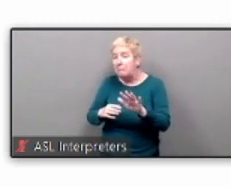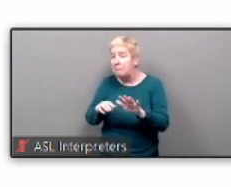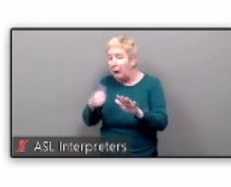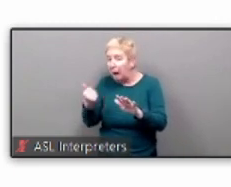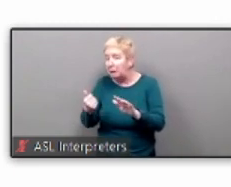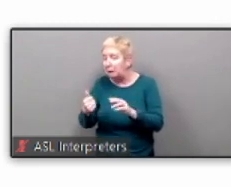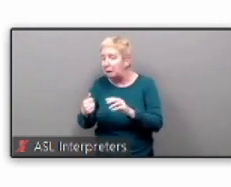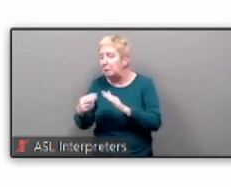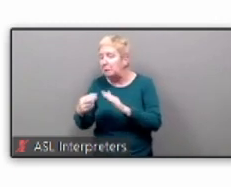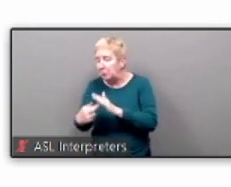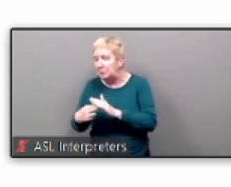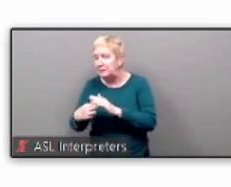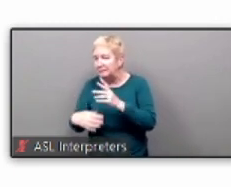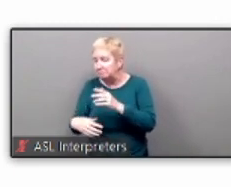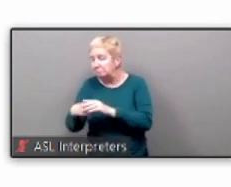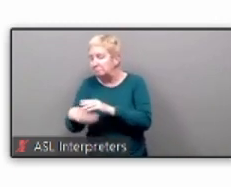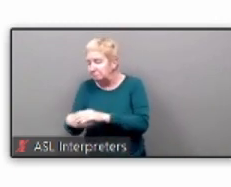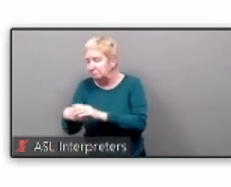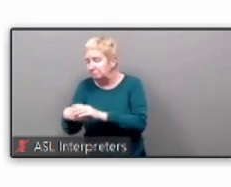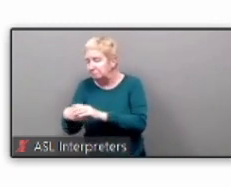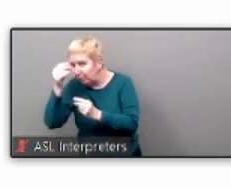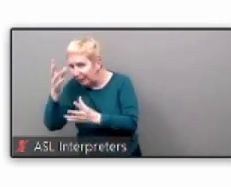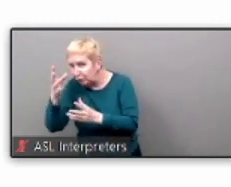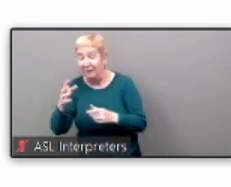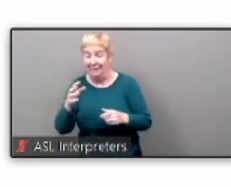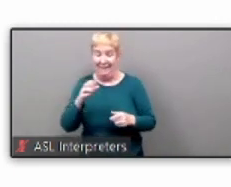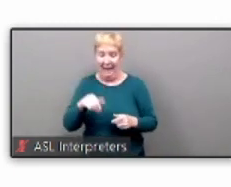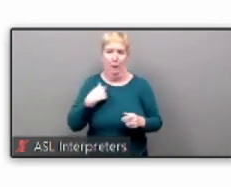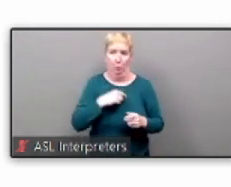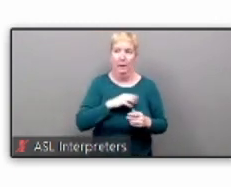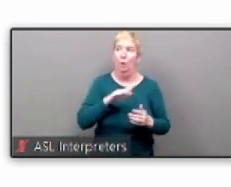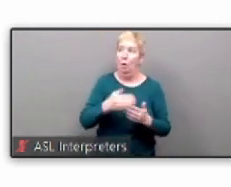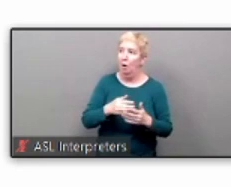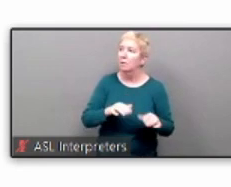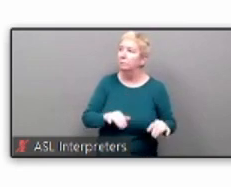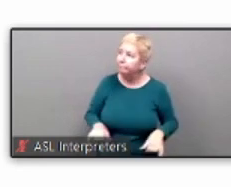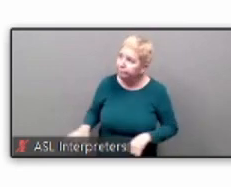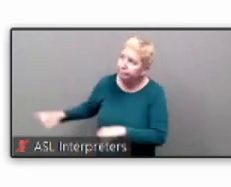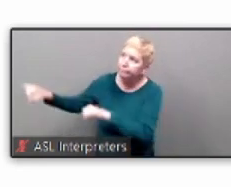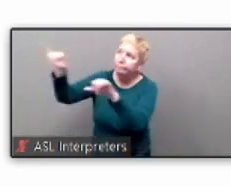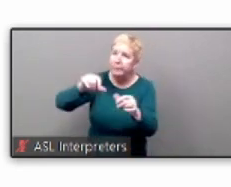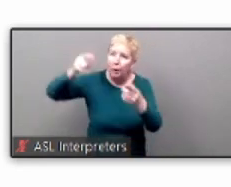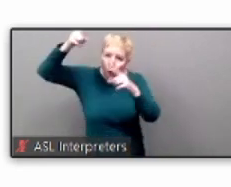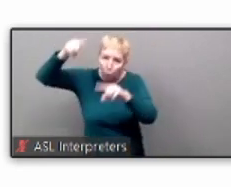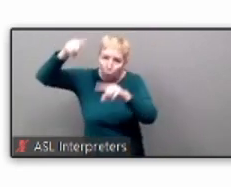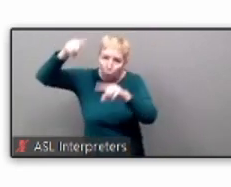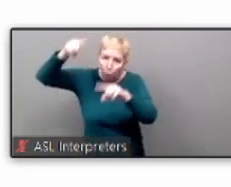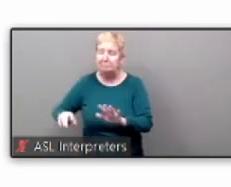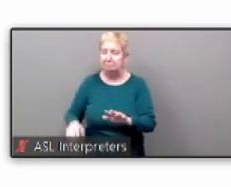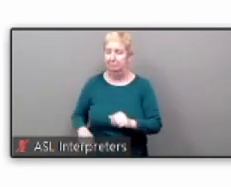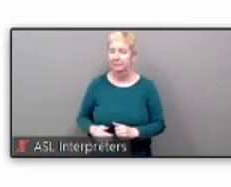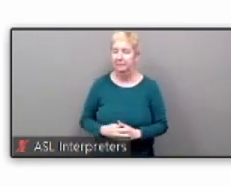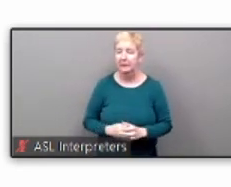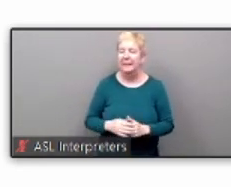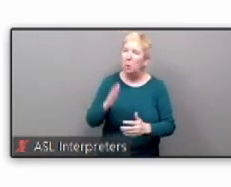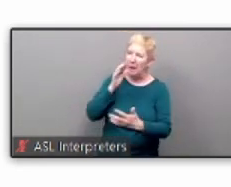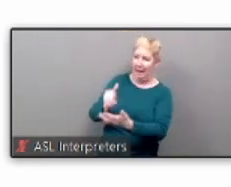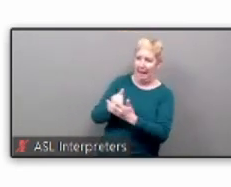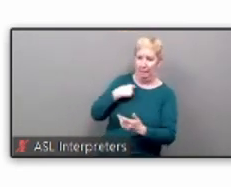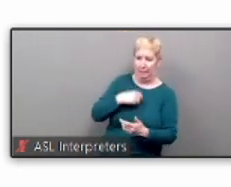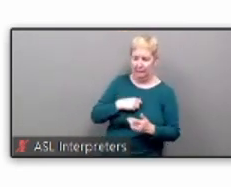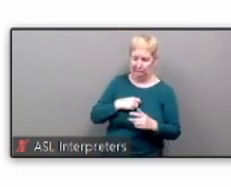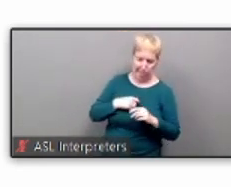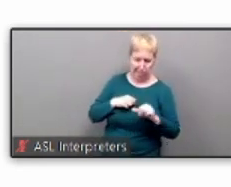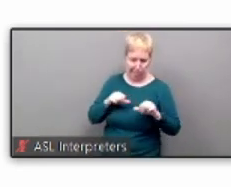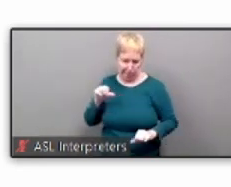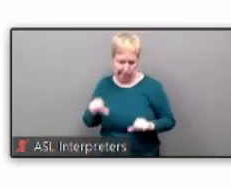case definition, which has been normalized across all the states and jurisdictions to help us decipher, is